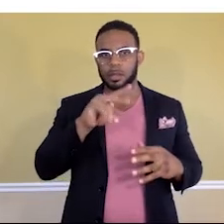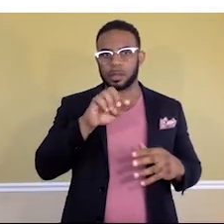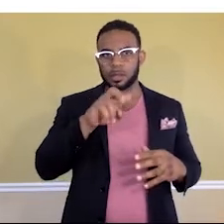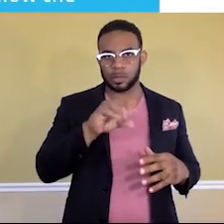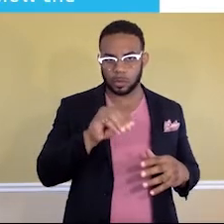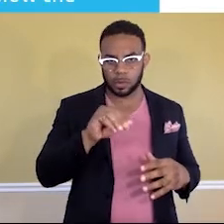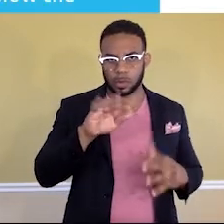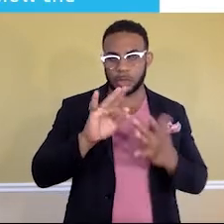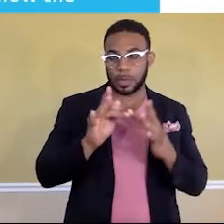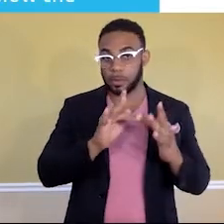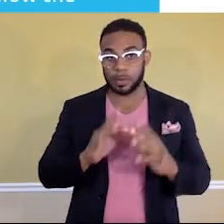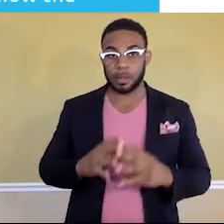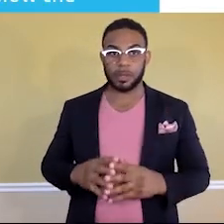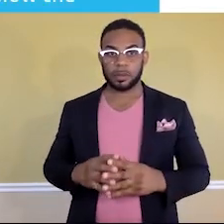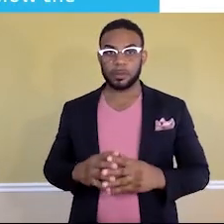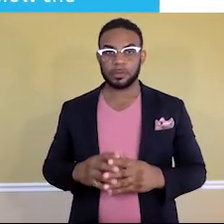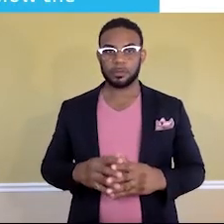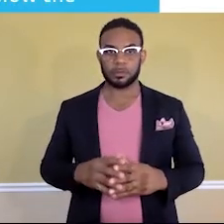networks.